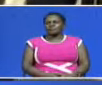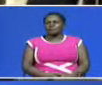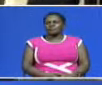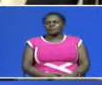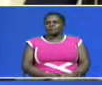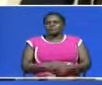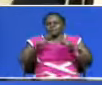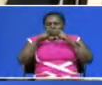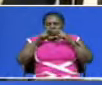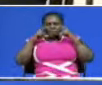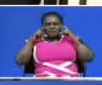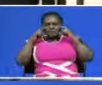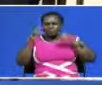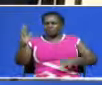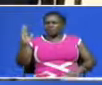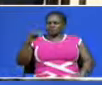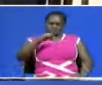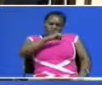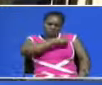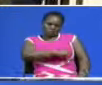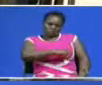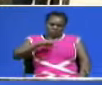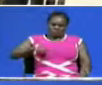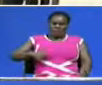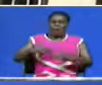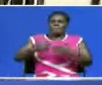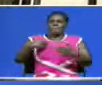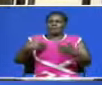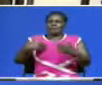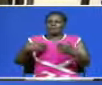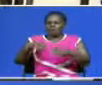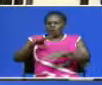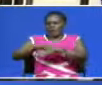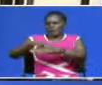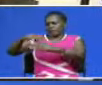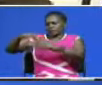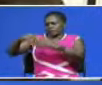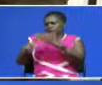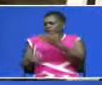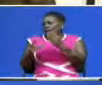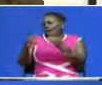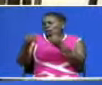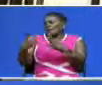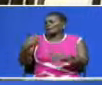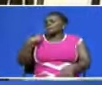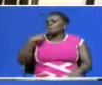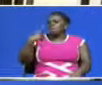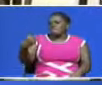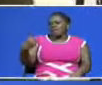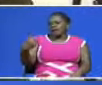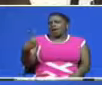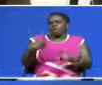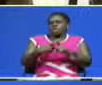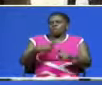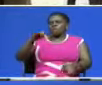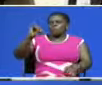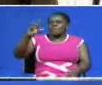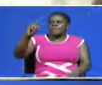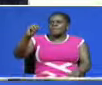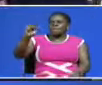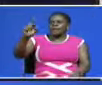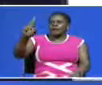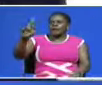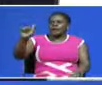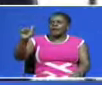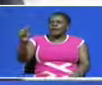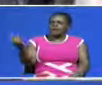Mask on, the security checks follow before proceeding to buy a ticket which costs 100 shillings from Imara Daima train station